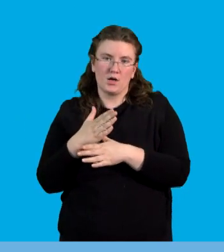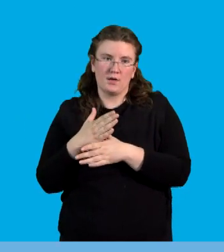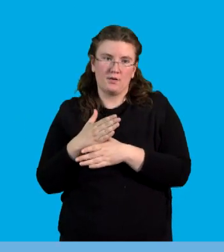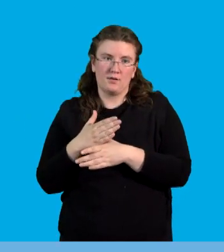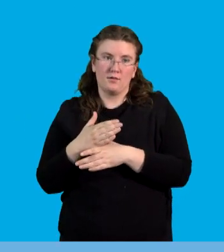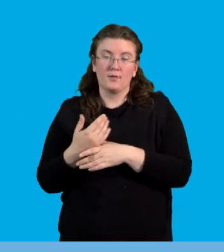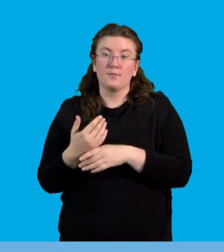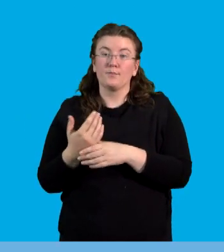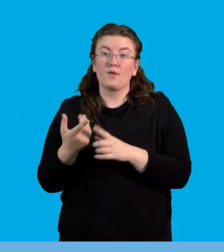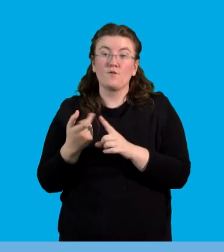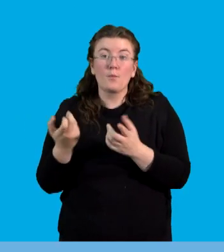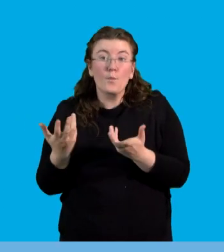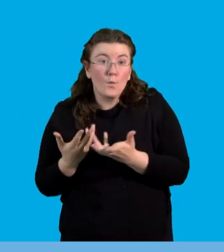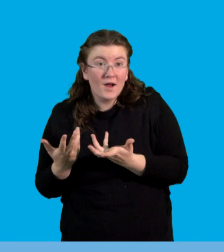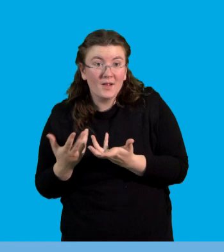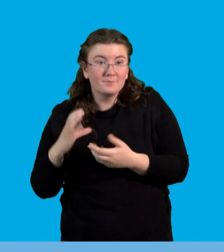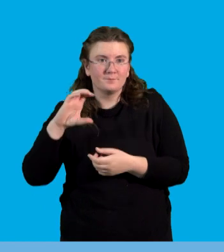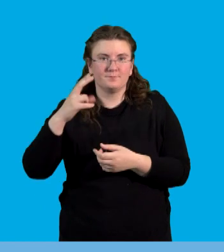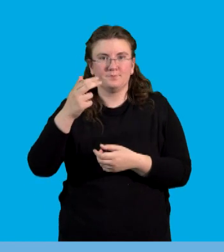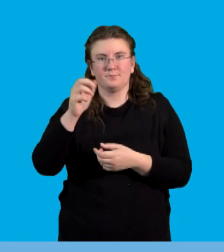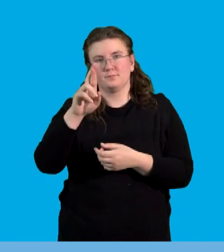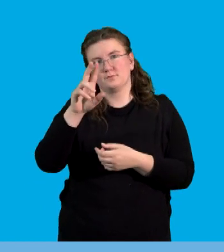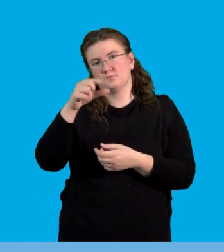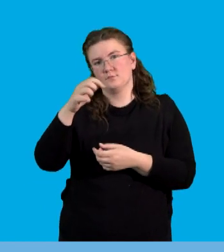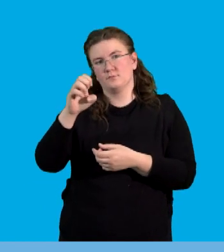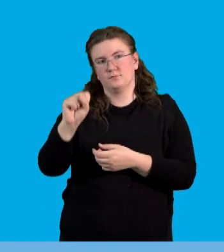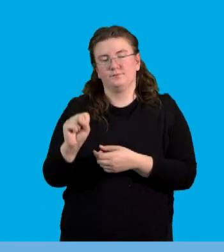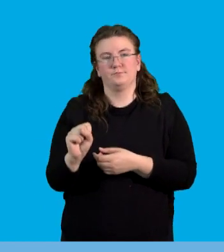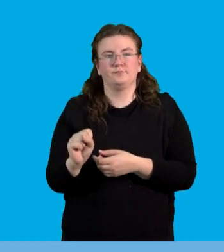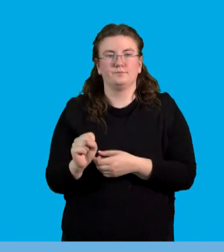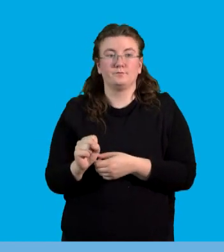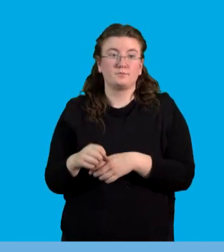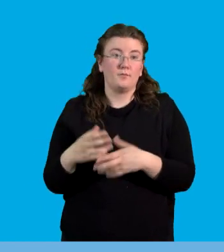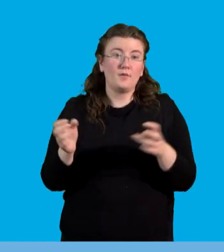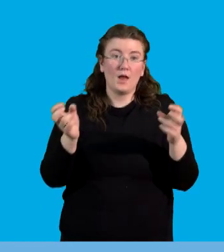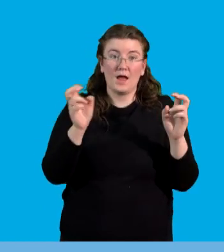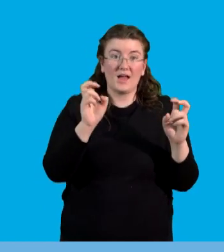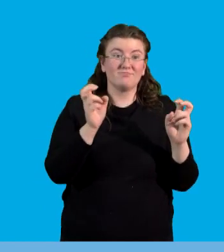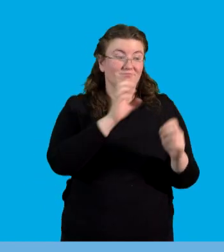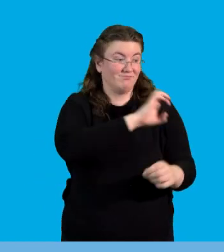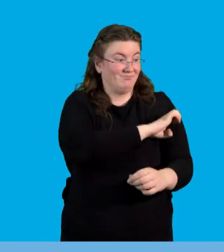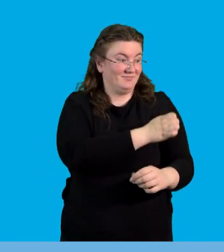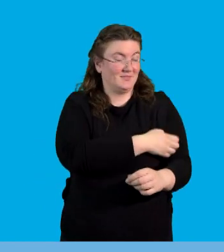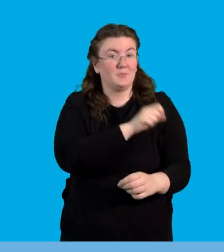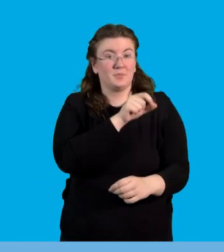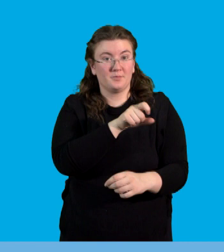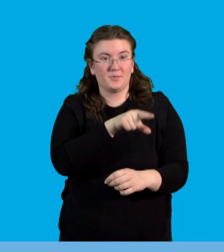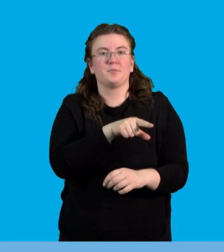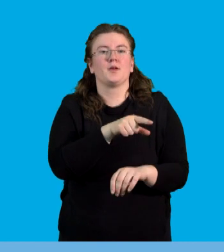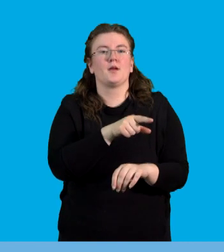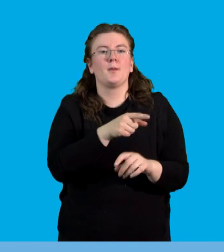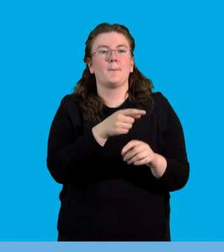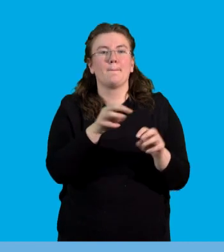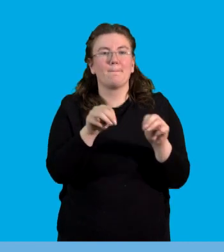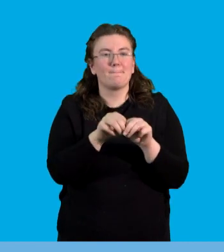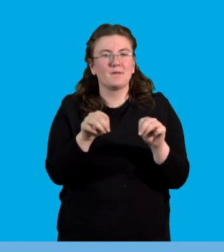charges. So the amount of energy that is transferred or the work that is done is measured in joules.